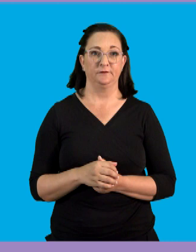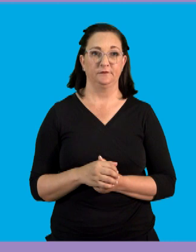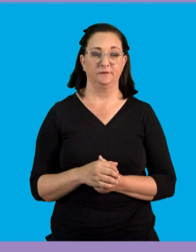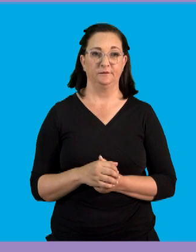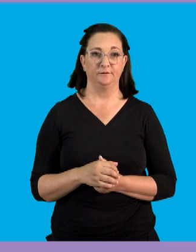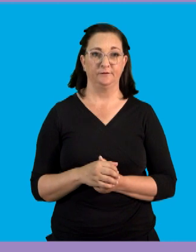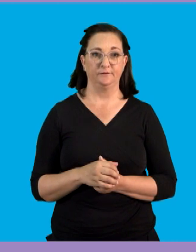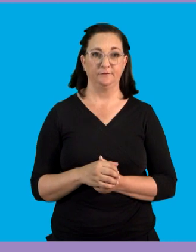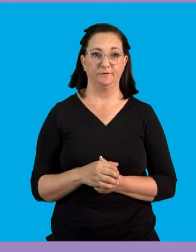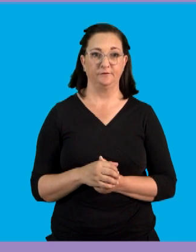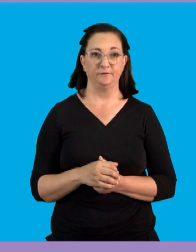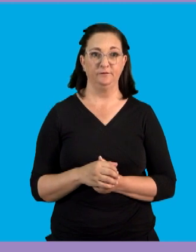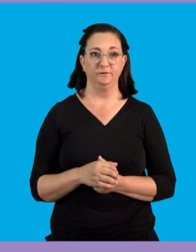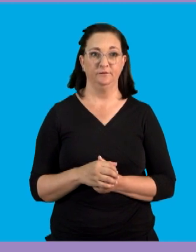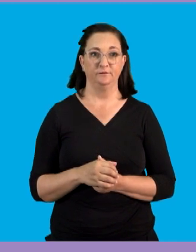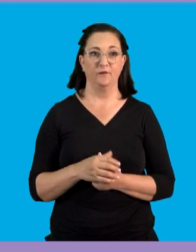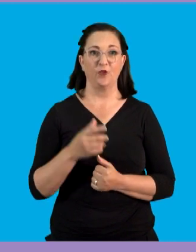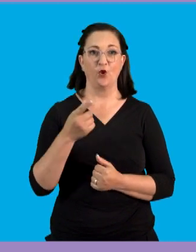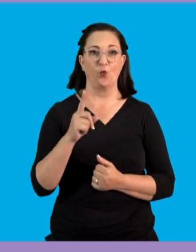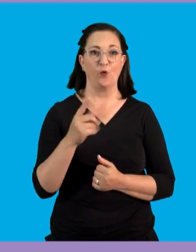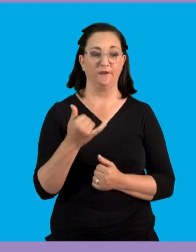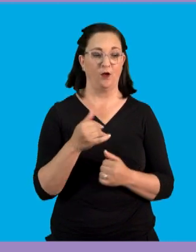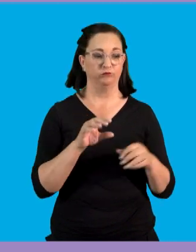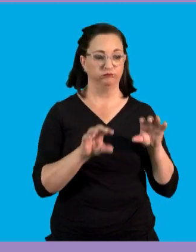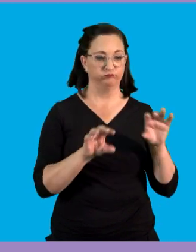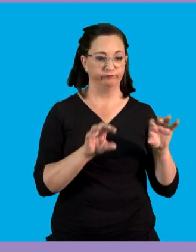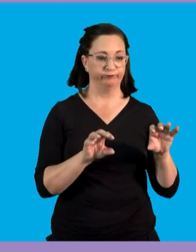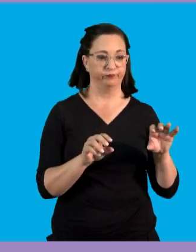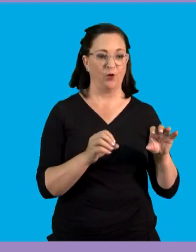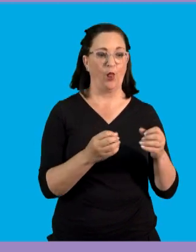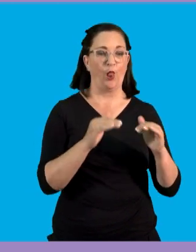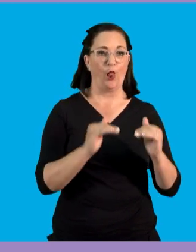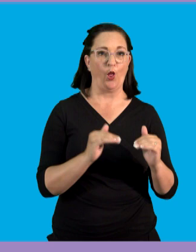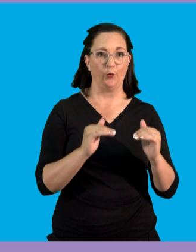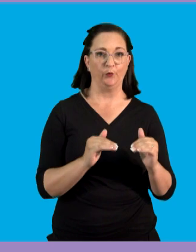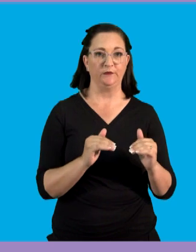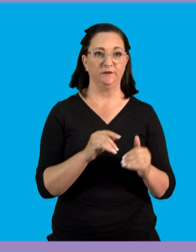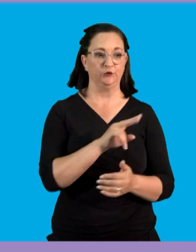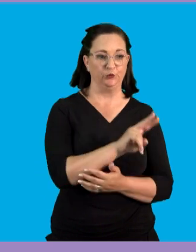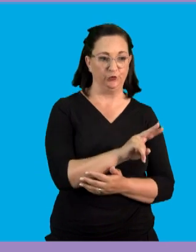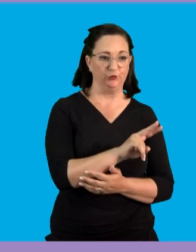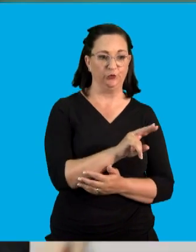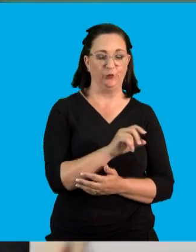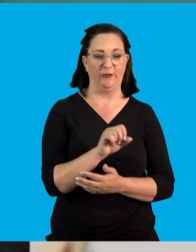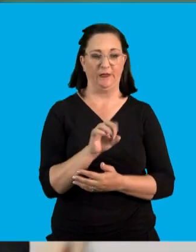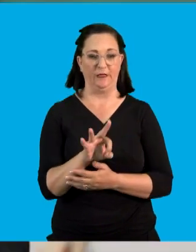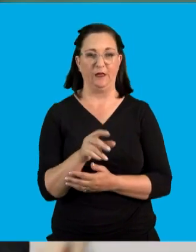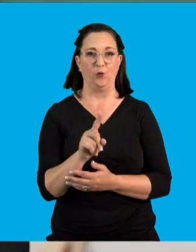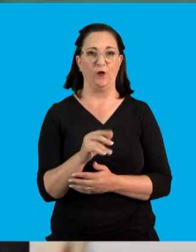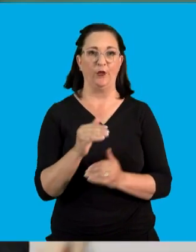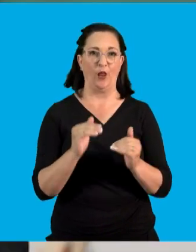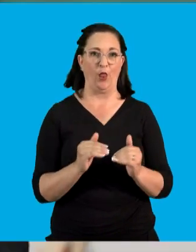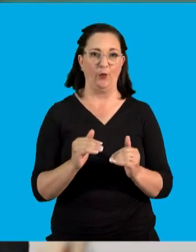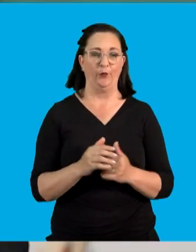multiple. So if we are looking at 2 and we're looking at 3, what is the lowest common multiple between 2